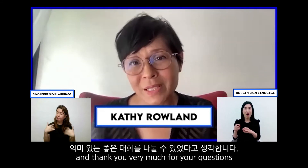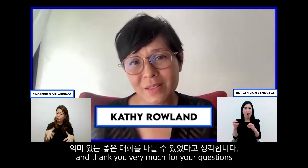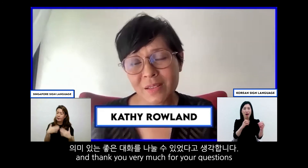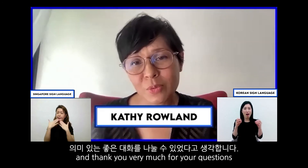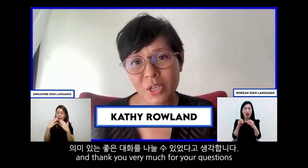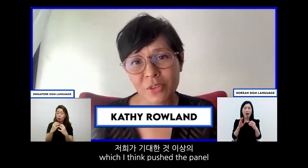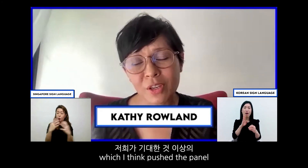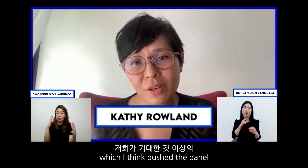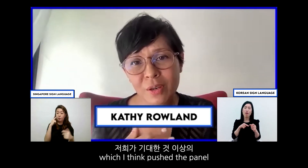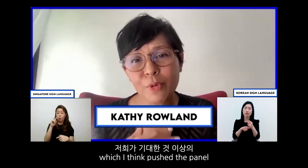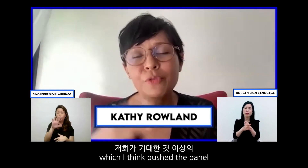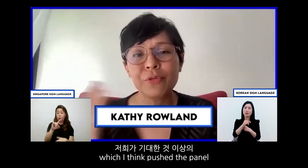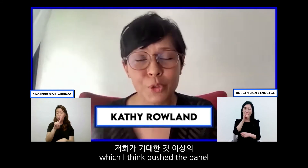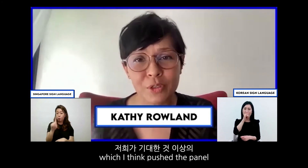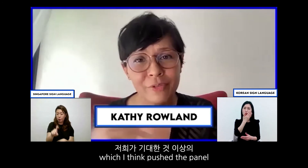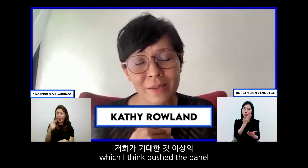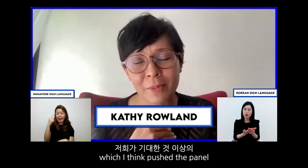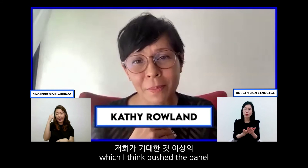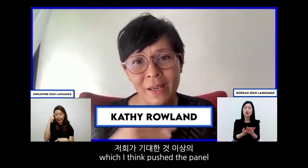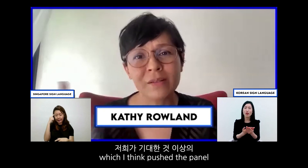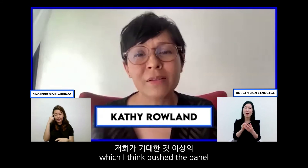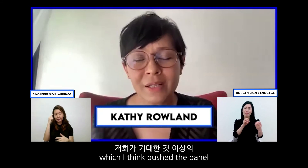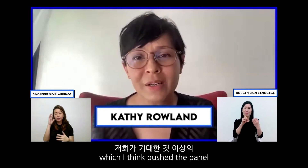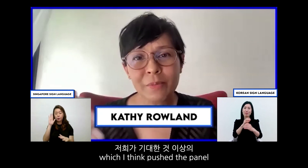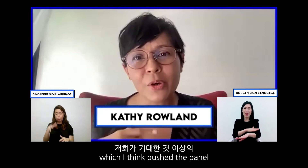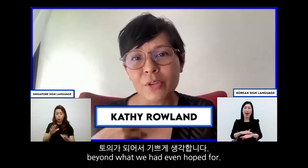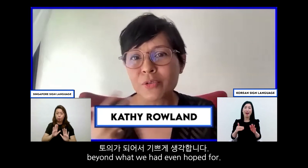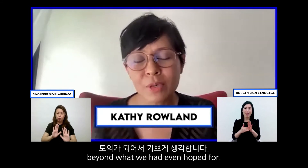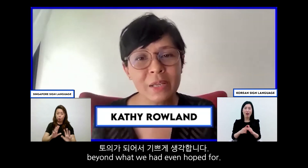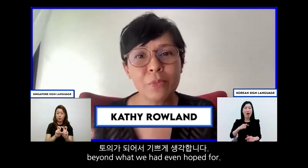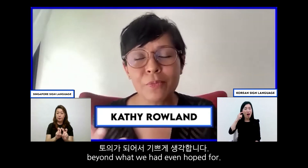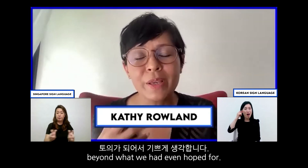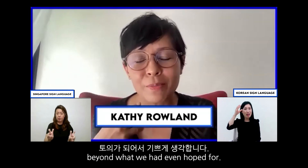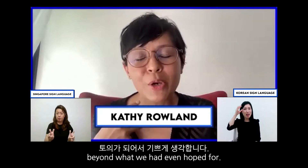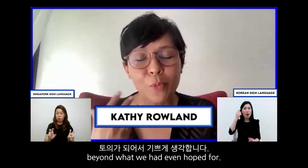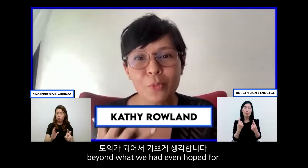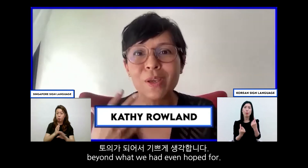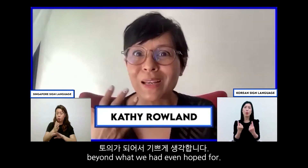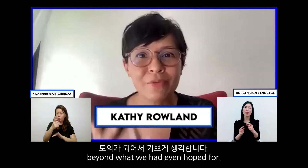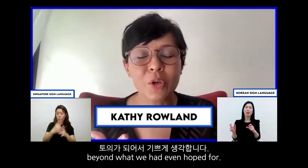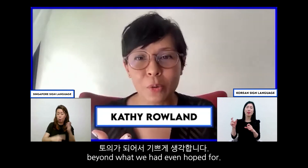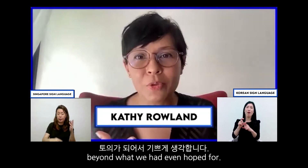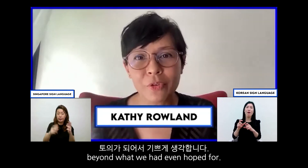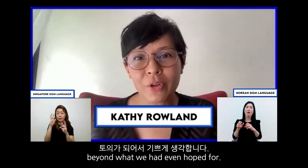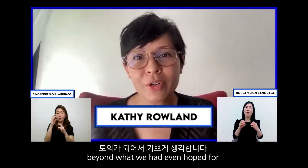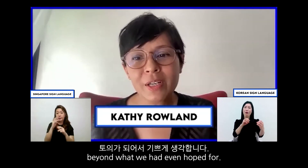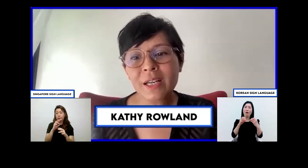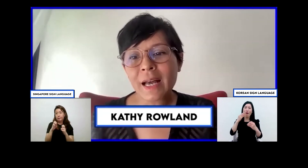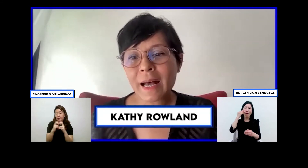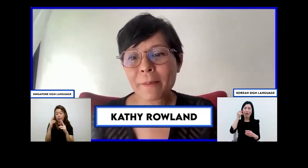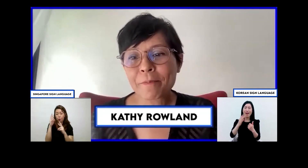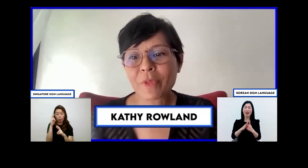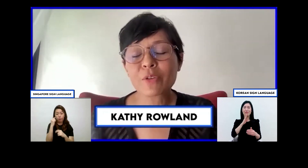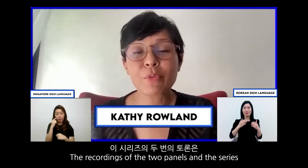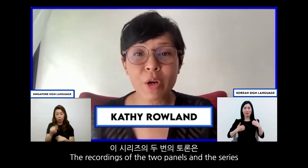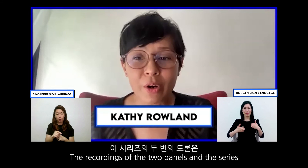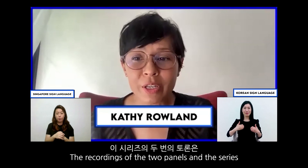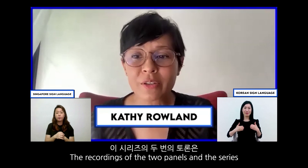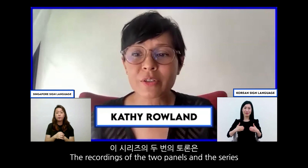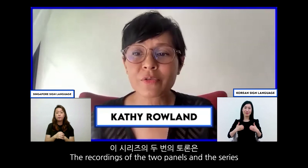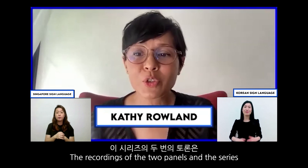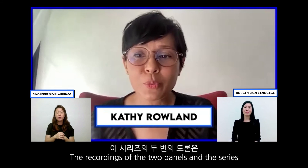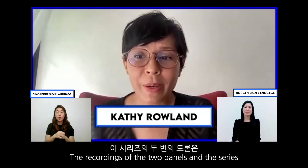for your questions, which I think pushed the panel beyond what we had even hoped for.